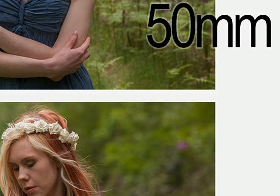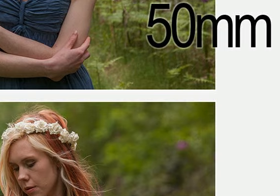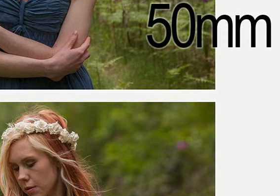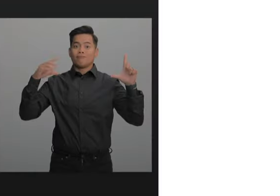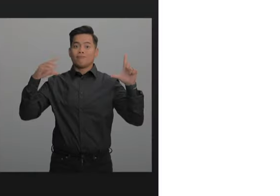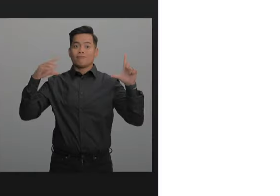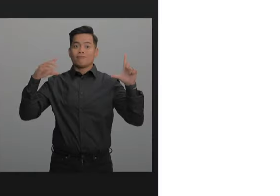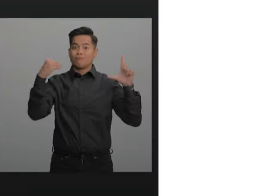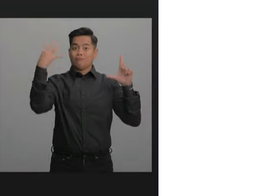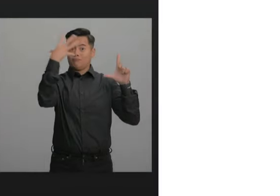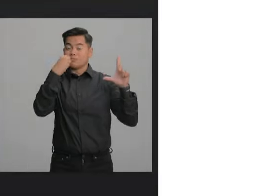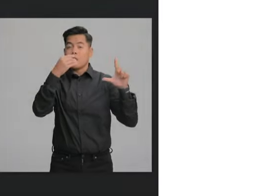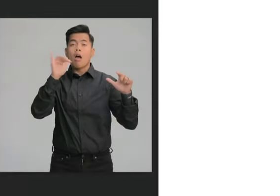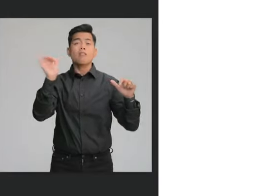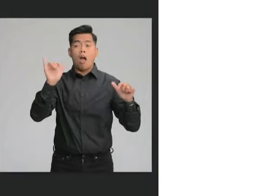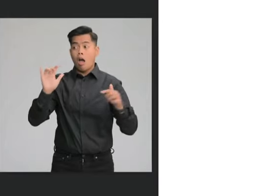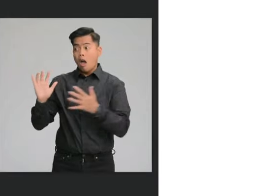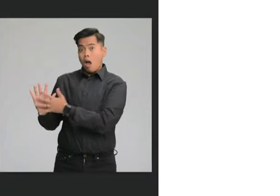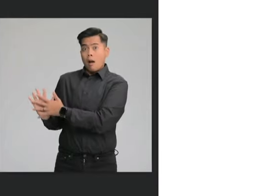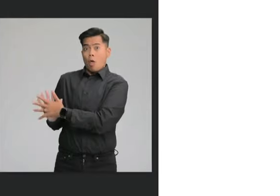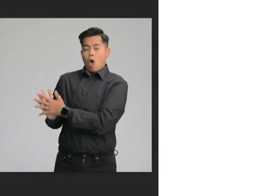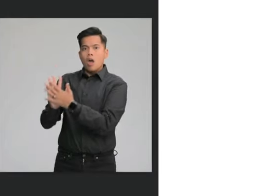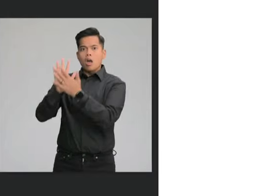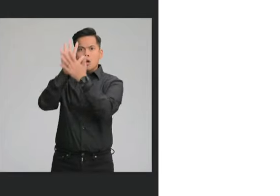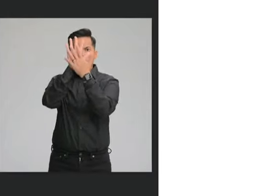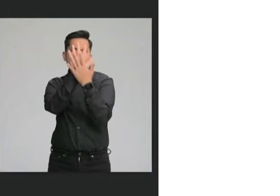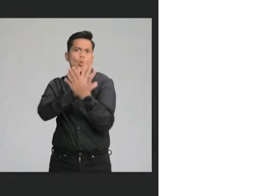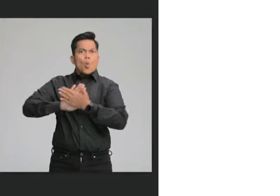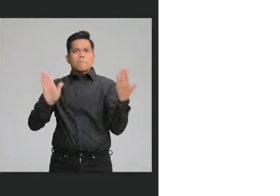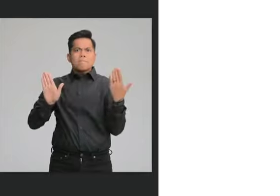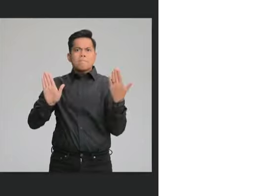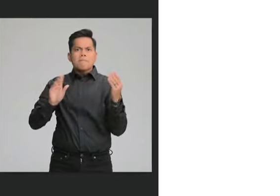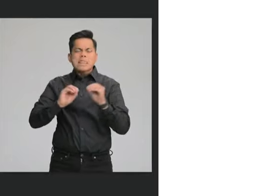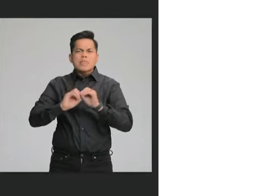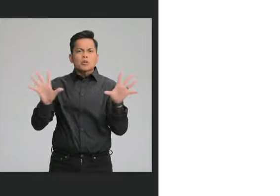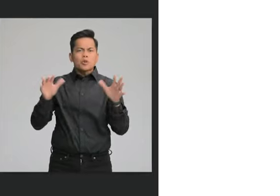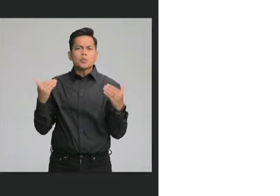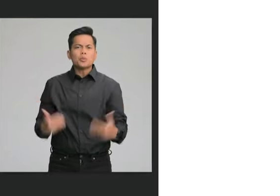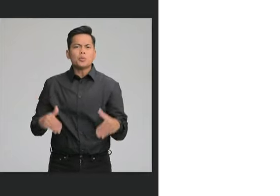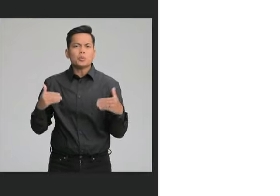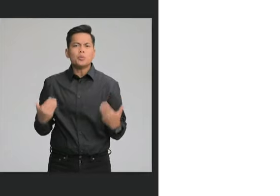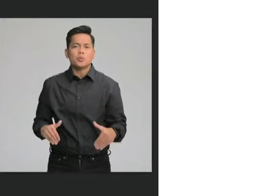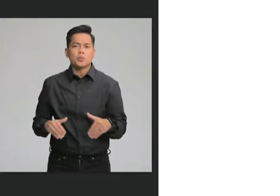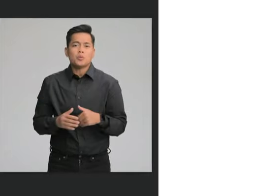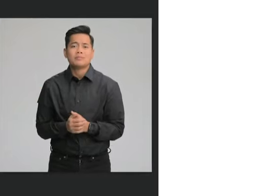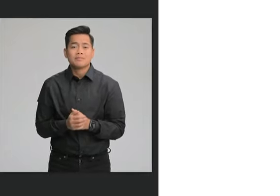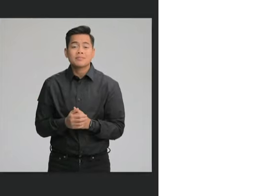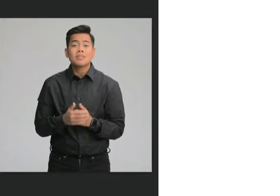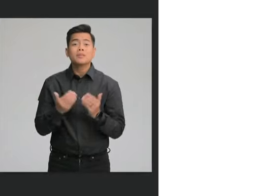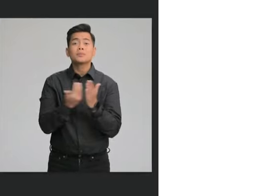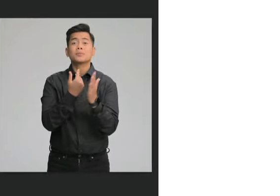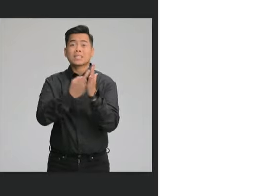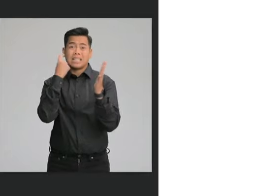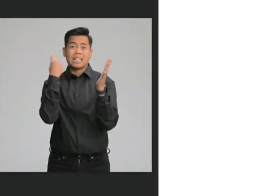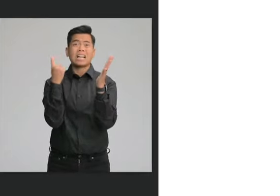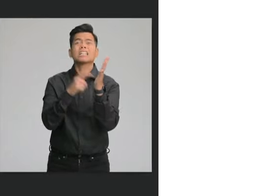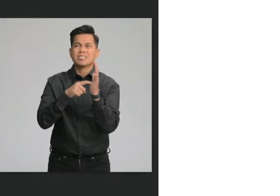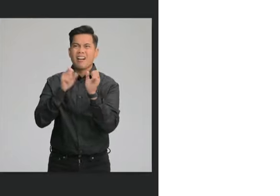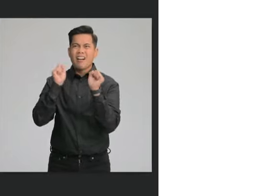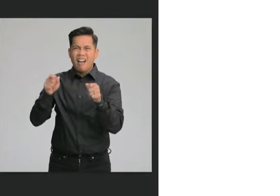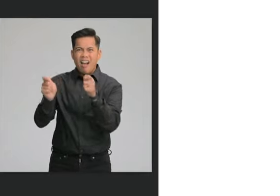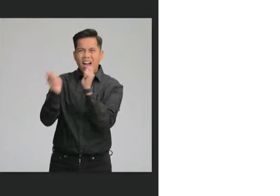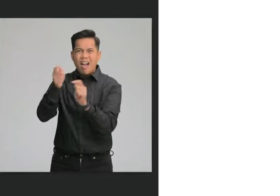is actually really, really cool. Tail with beautiful bokeh. Mm-hmm. We're also using the new sensor just the background. To optimize for detail